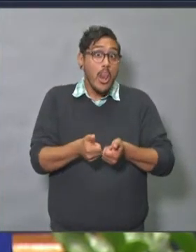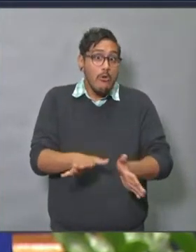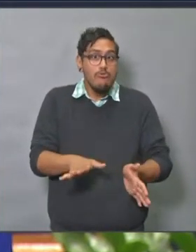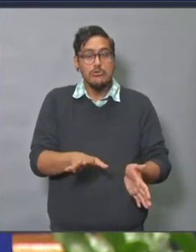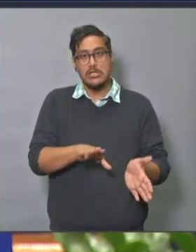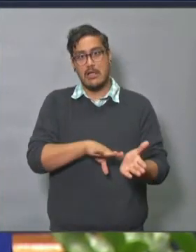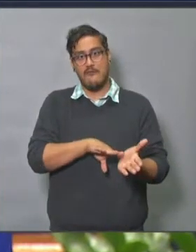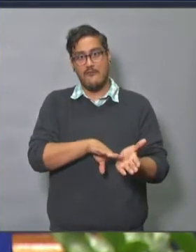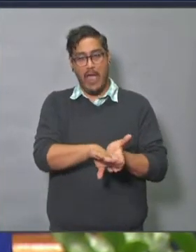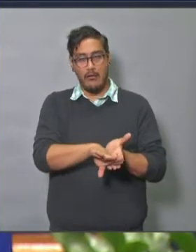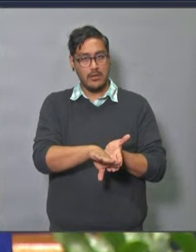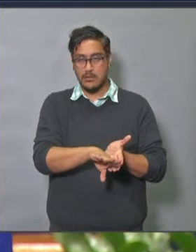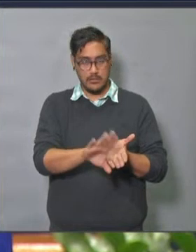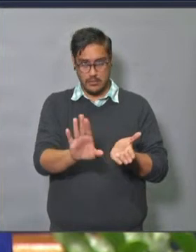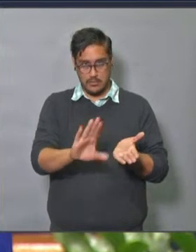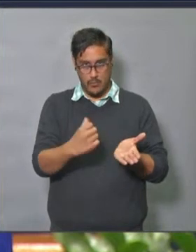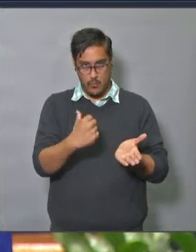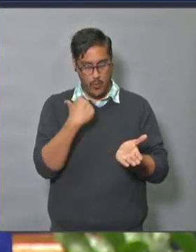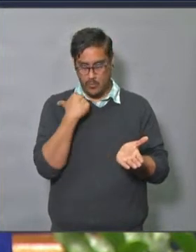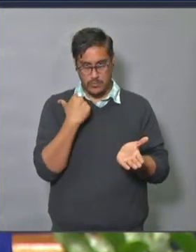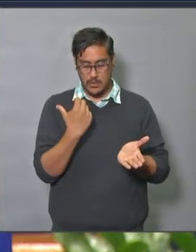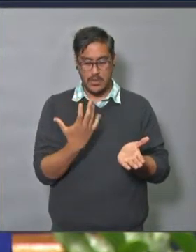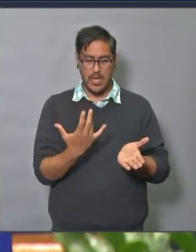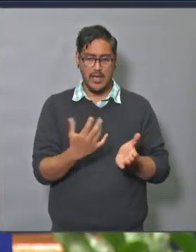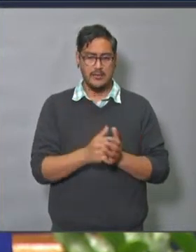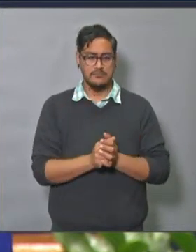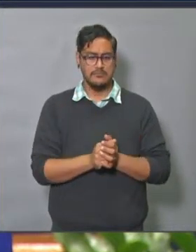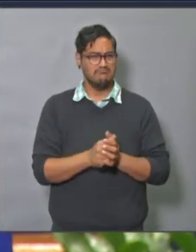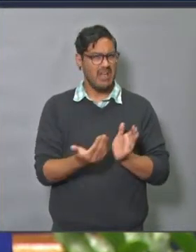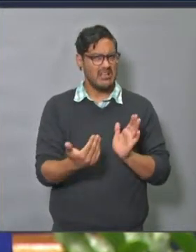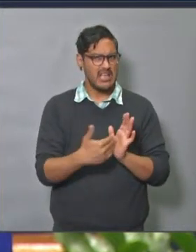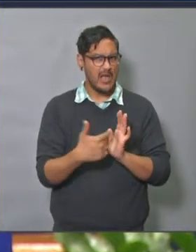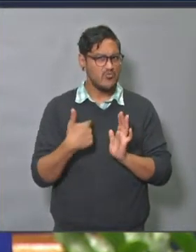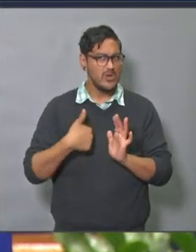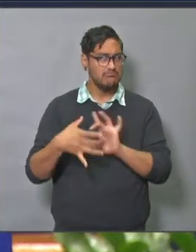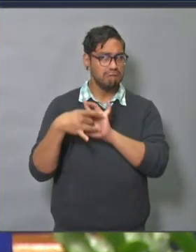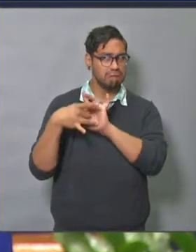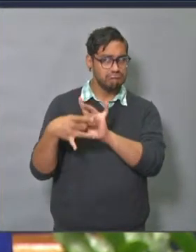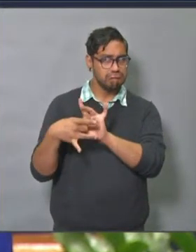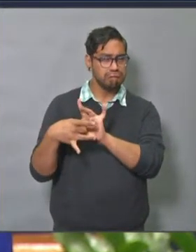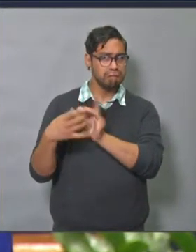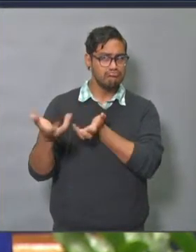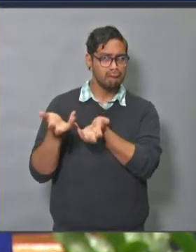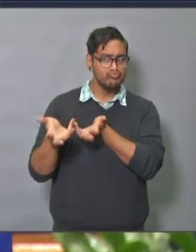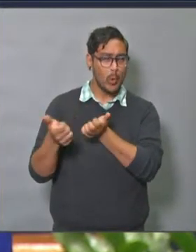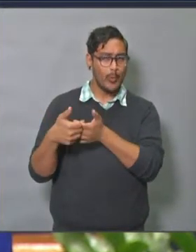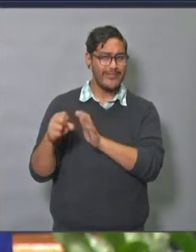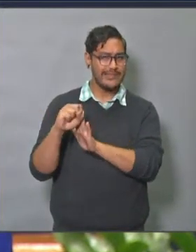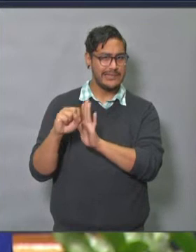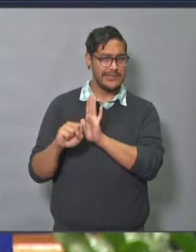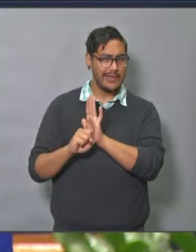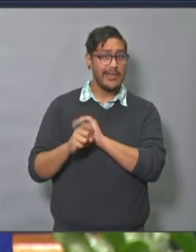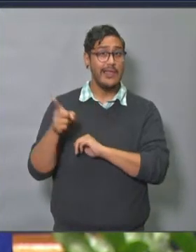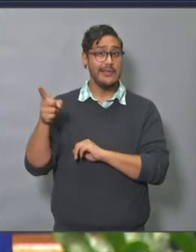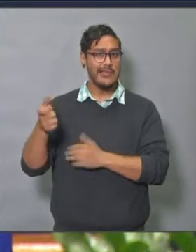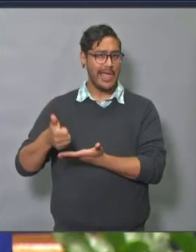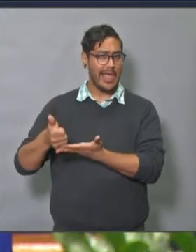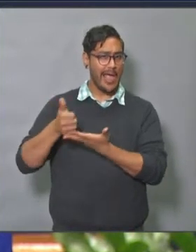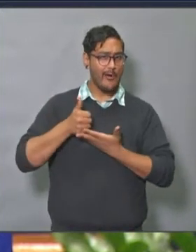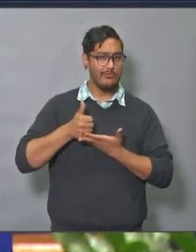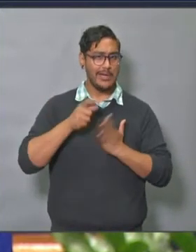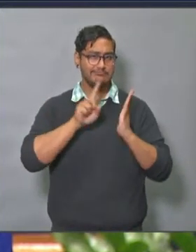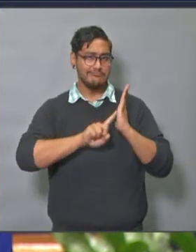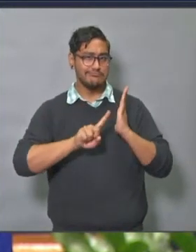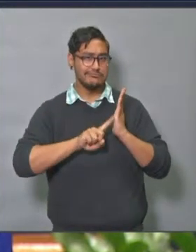variance. I do think, again, we work really closely with the state, and they help us monitor our metrics as well